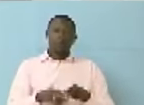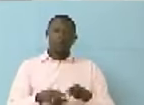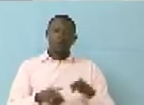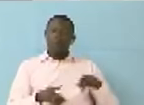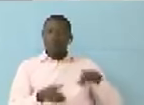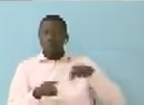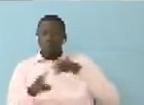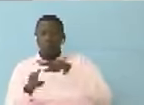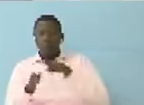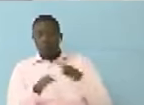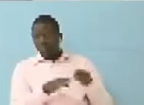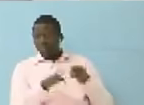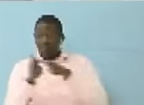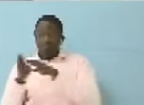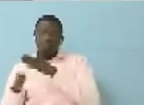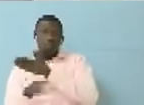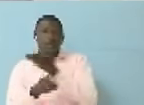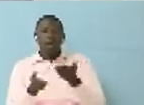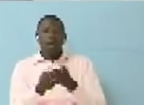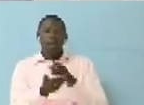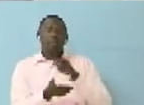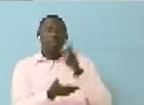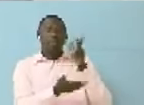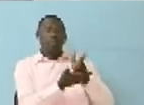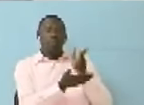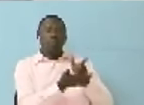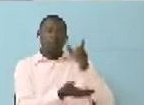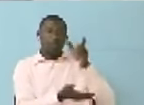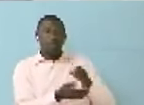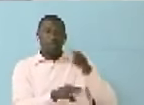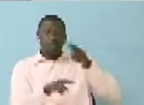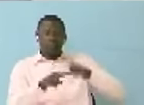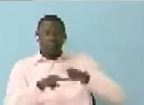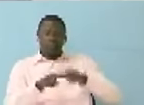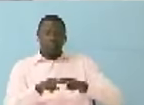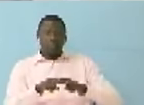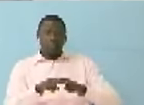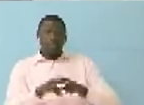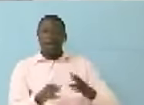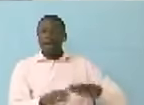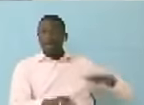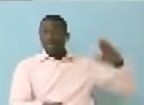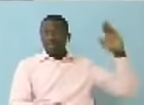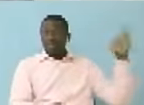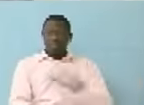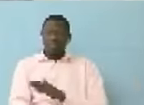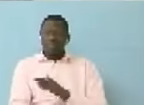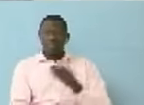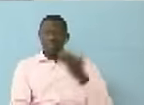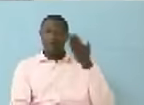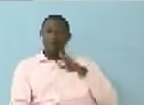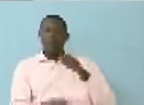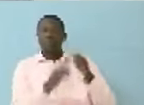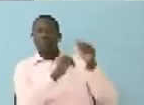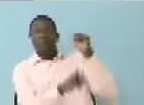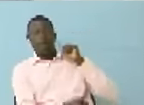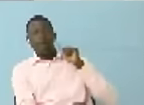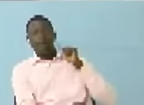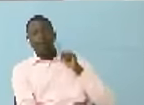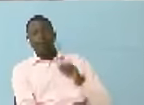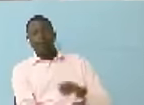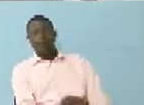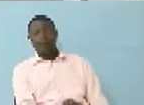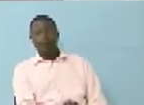moved to where the witness was sitting. Martin wulita tata atarandi abe diamond atabunja. Gave him a slap from behind. And natana tulukoma